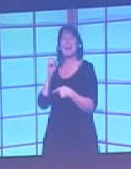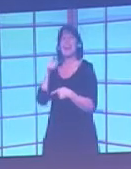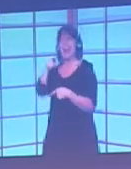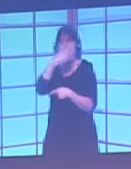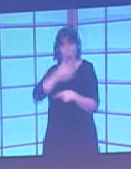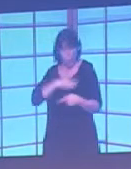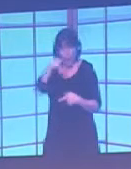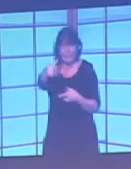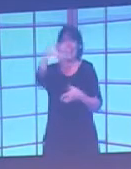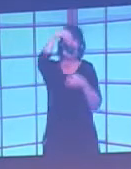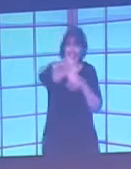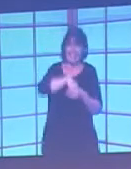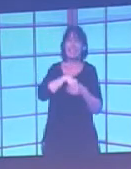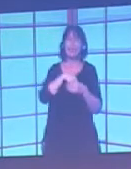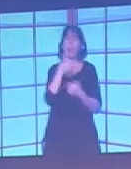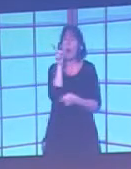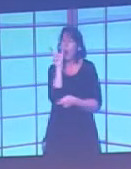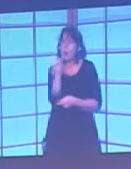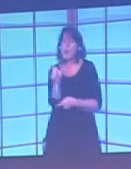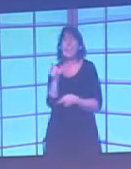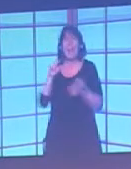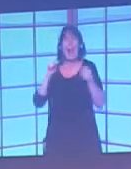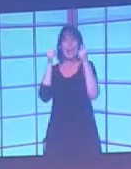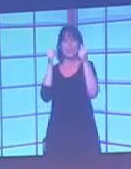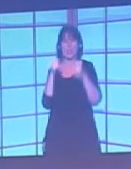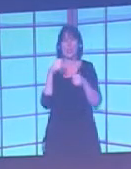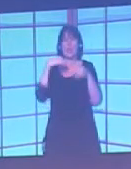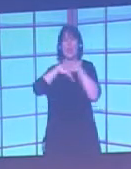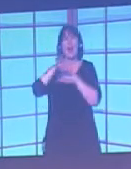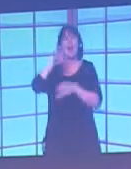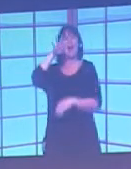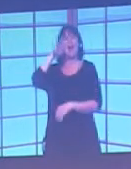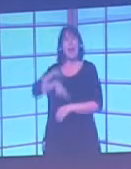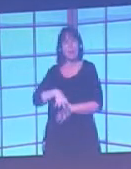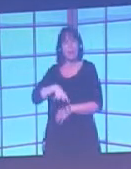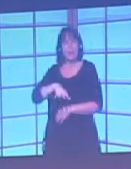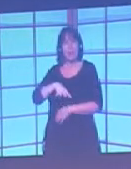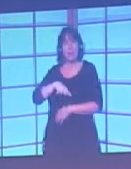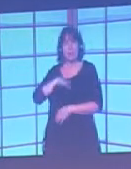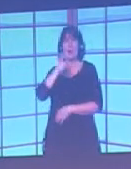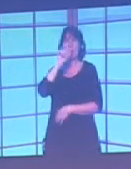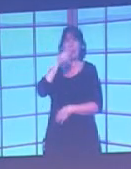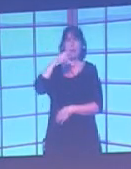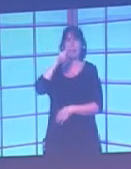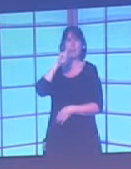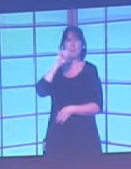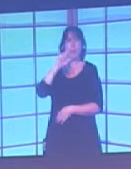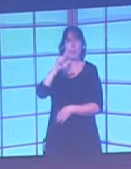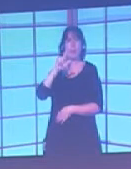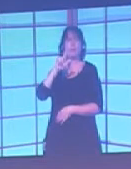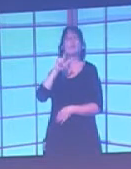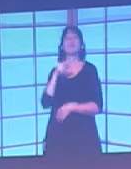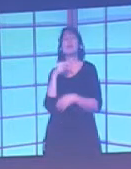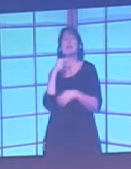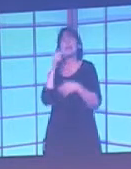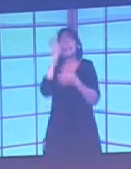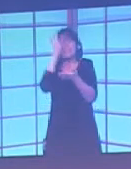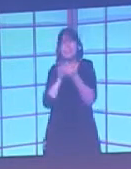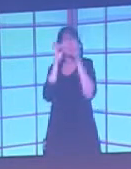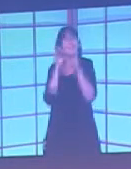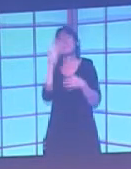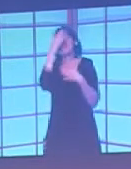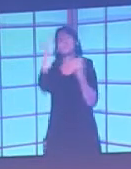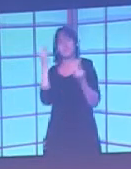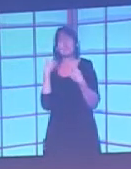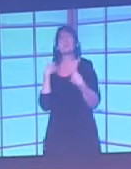next year. It's in April and I can't remember the dates, but we'll share that with you. And I know that the Scottish